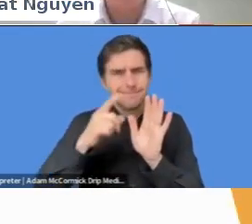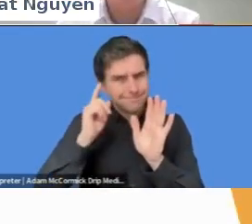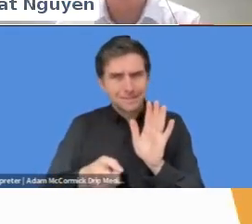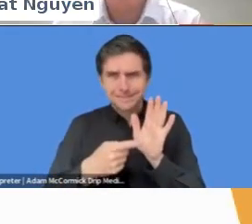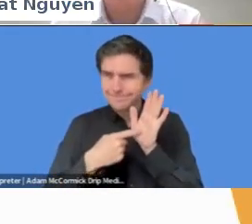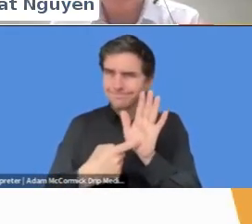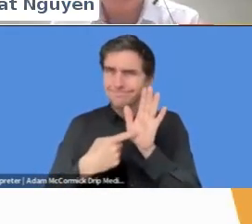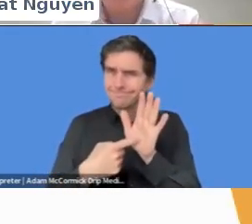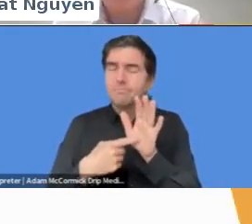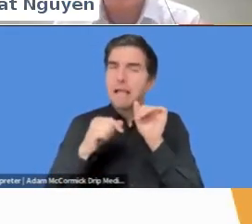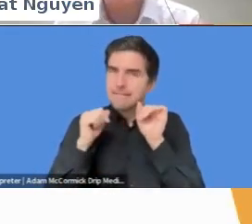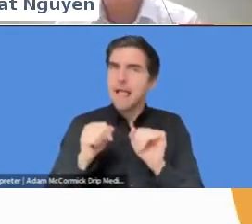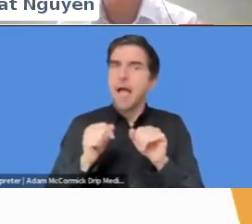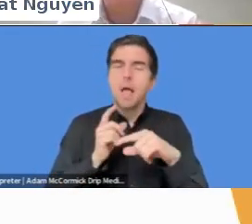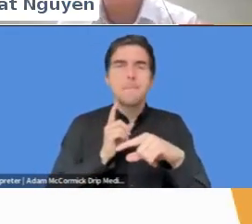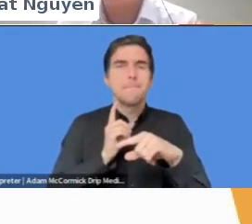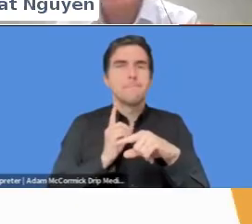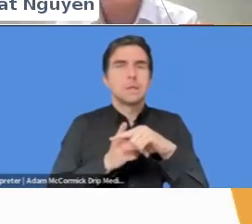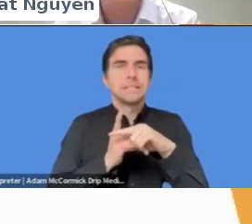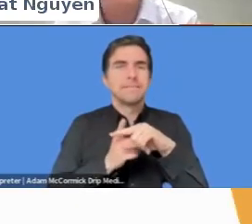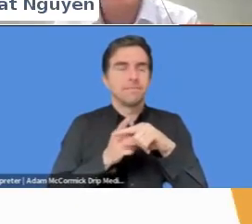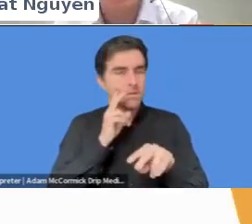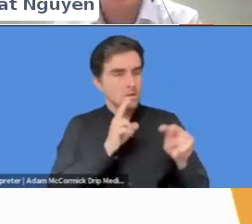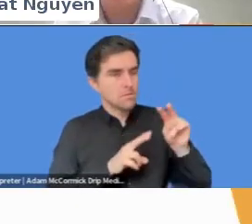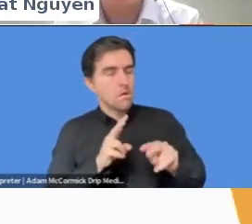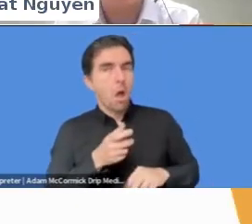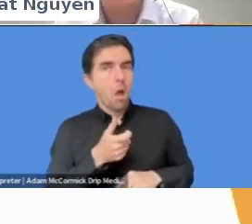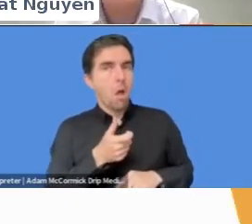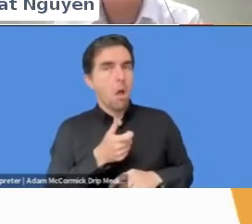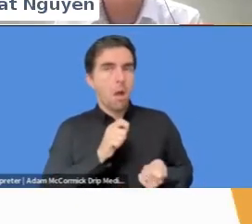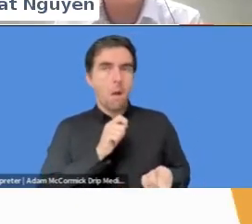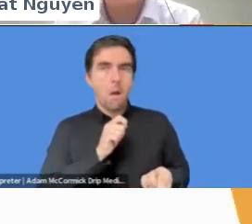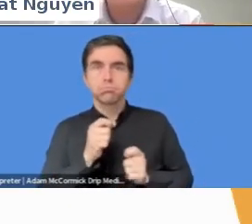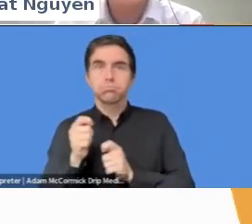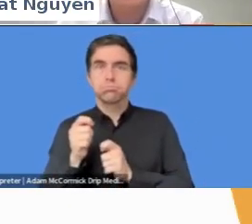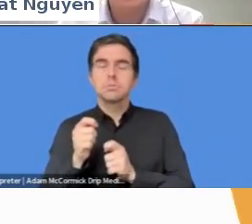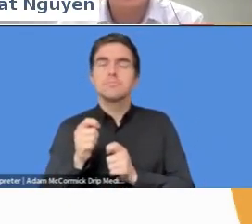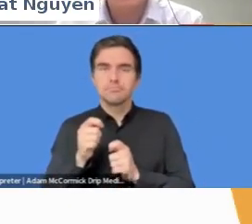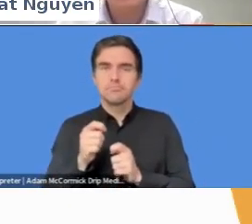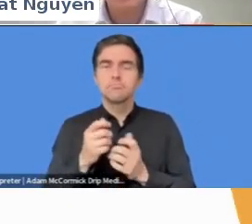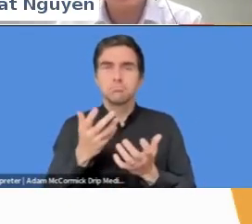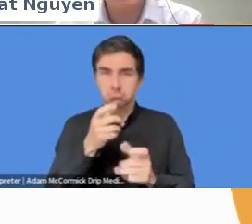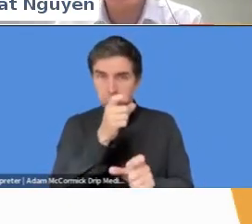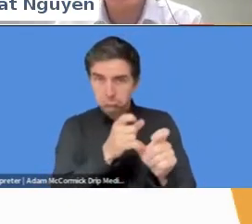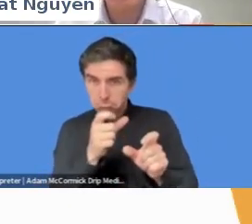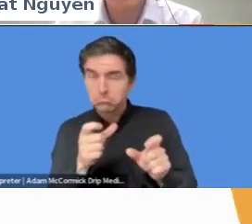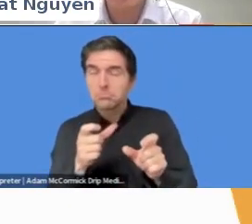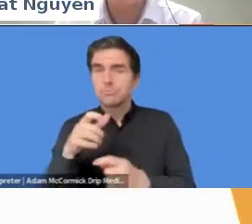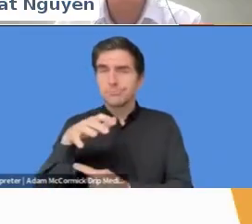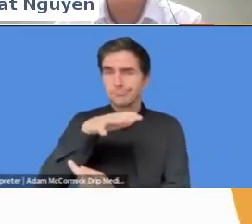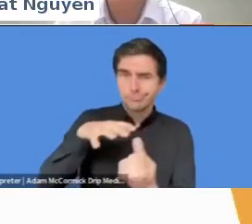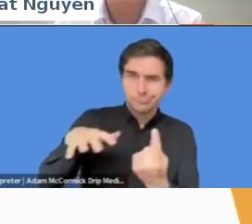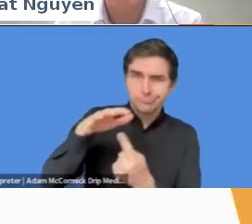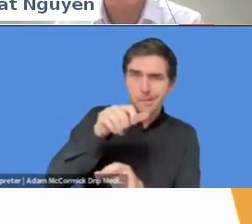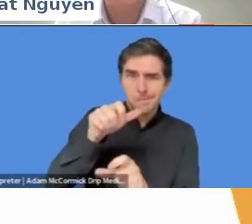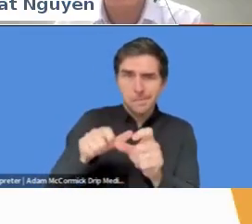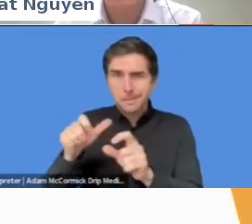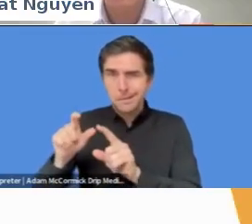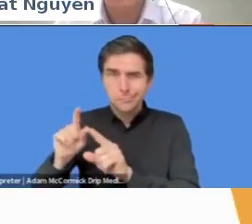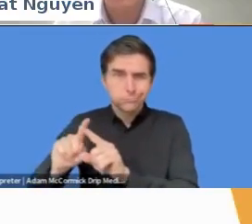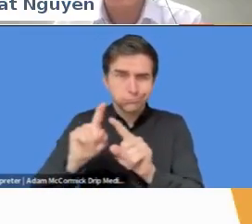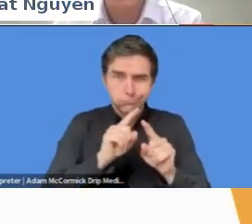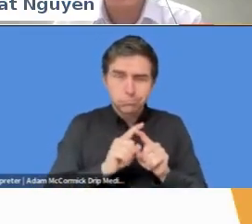There are a couple of essential information for your note. First, this section is being